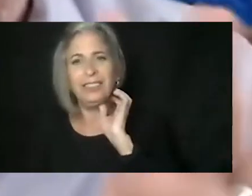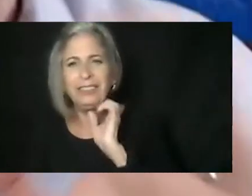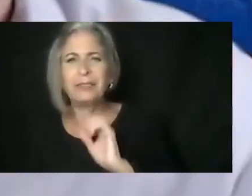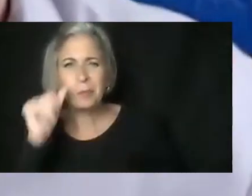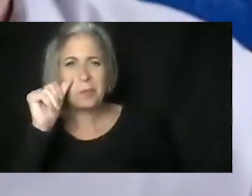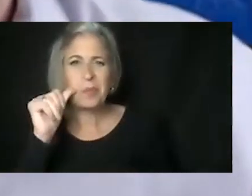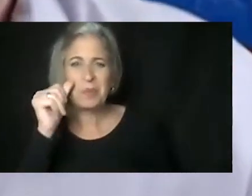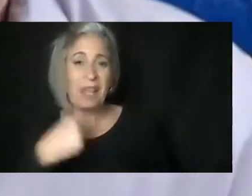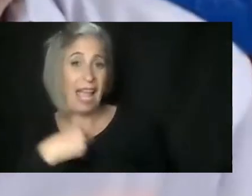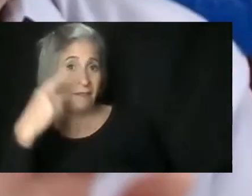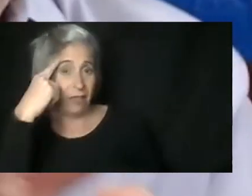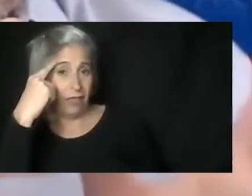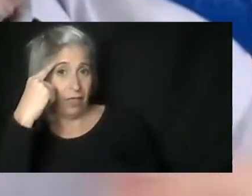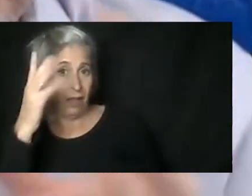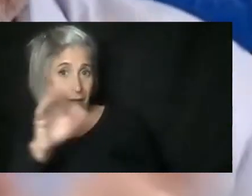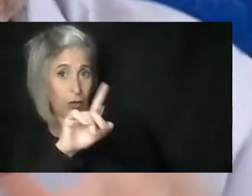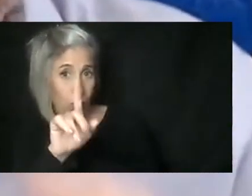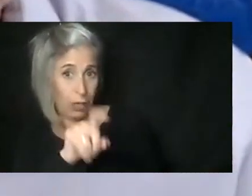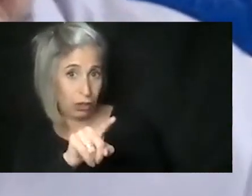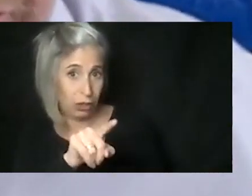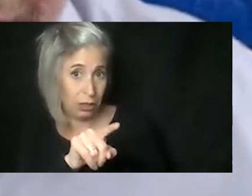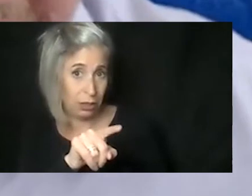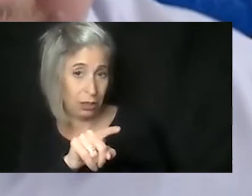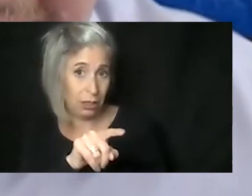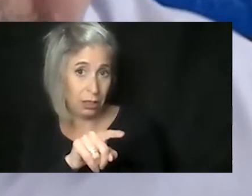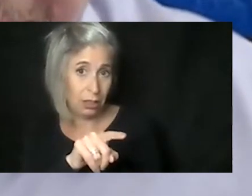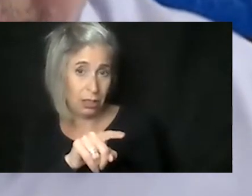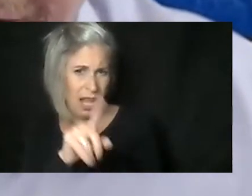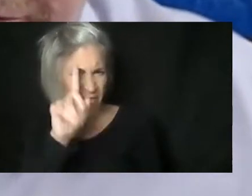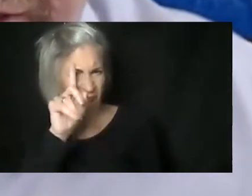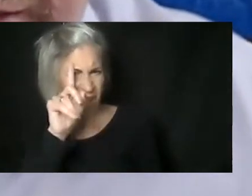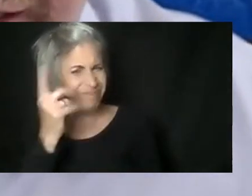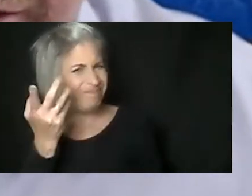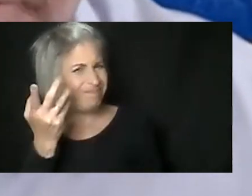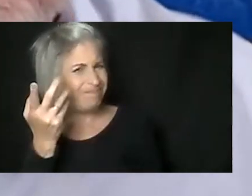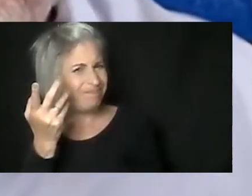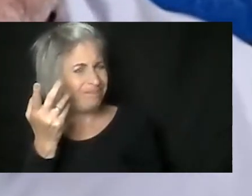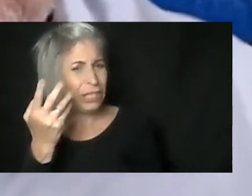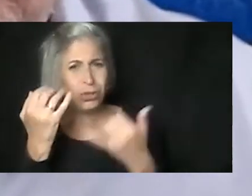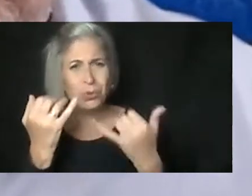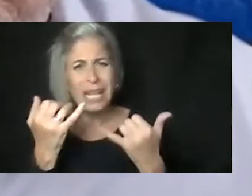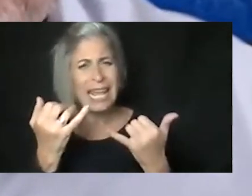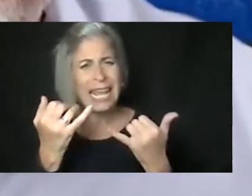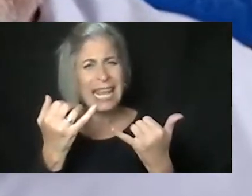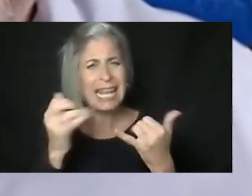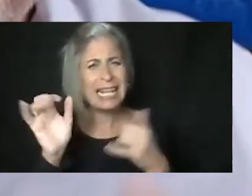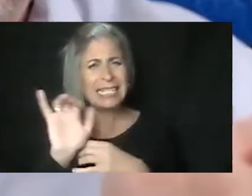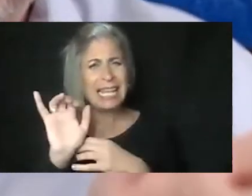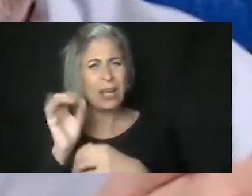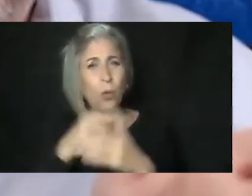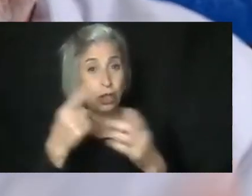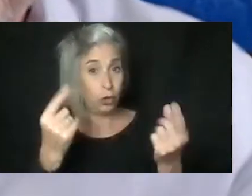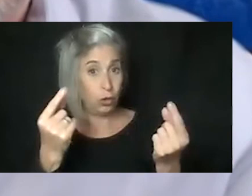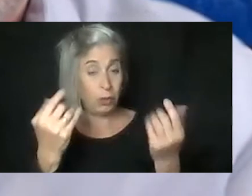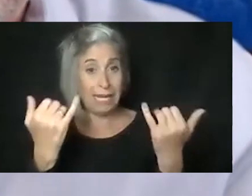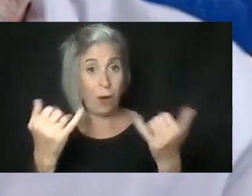So I had a little bit a question that kind of this triggered, which is, to date, it almost seems like what you folks are doing is you're